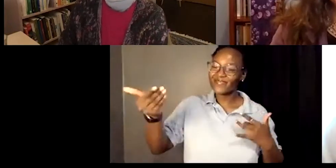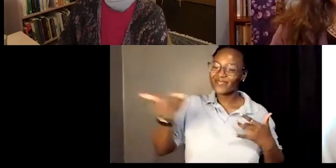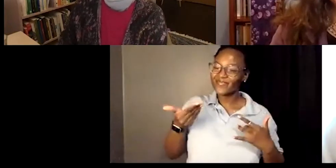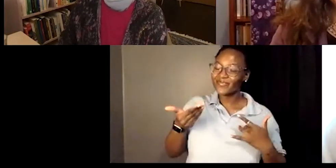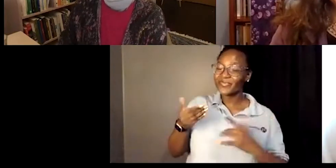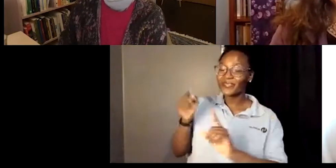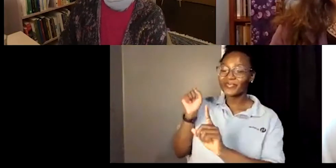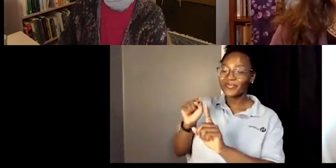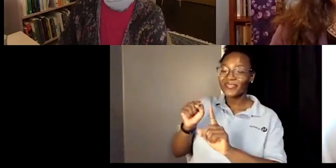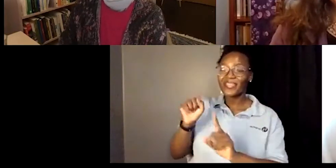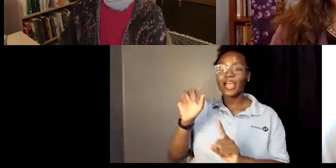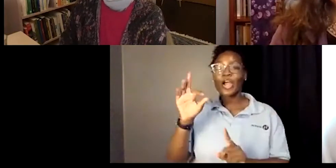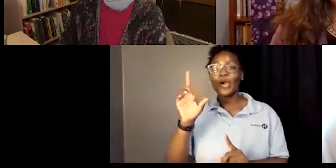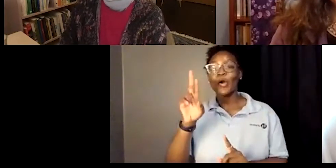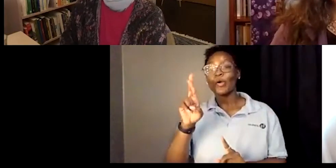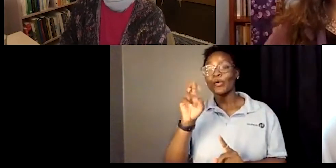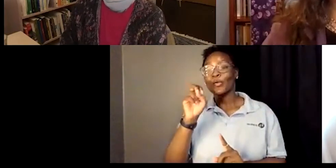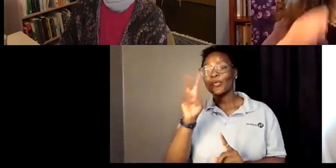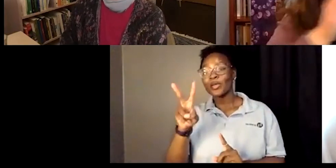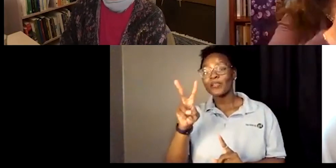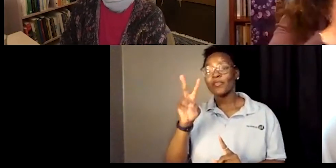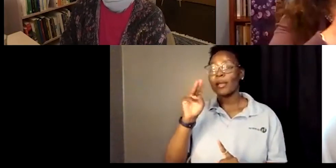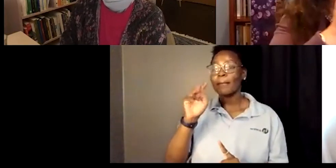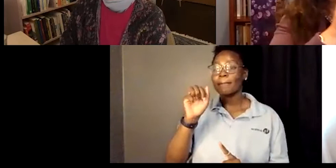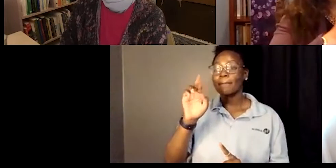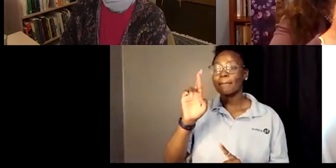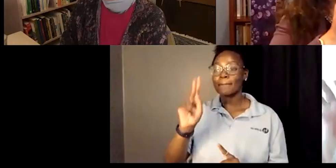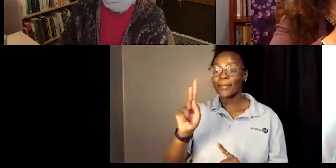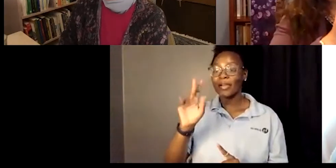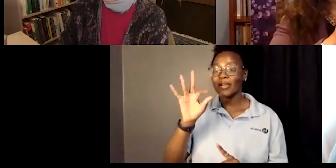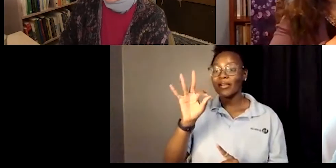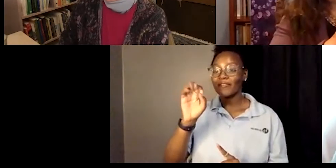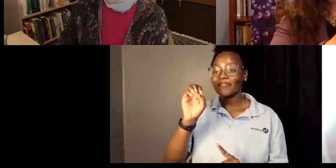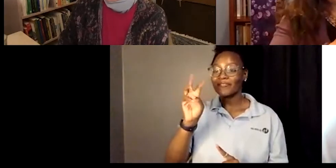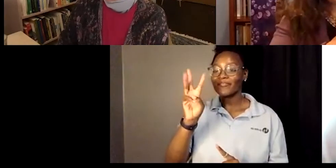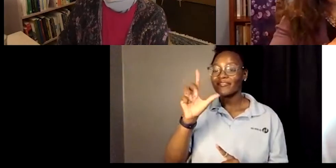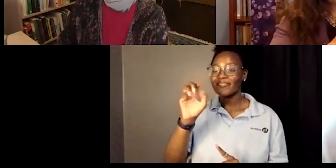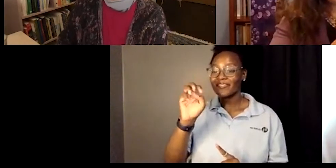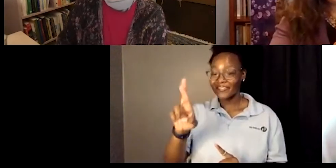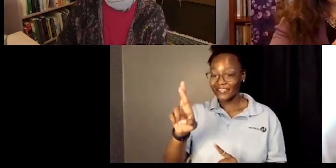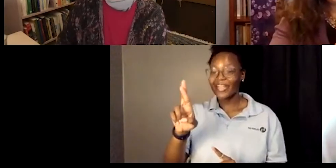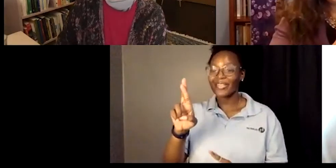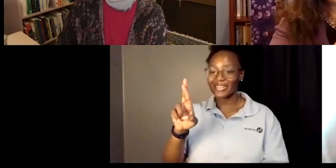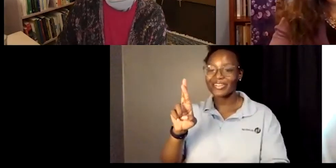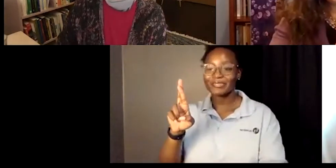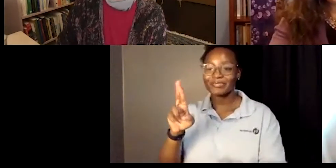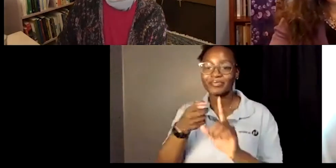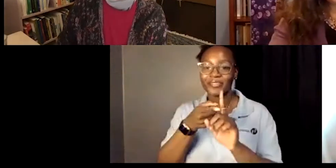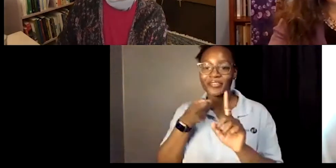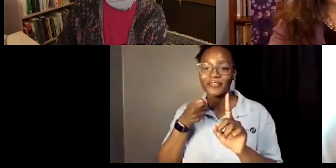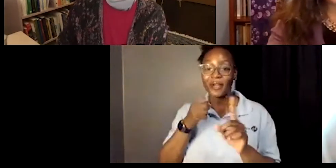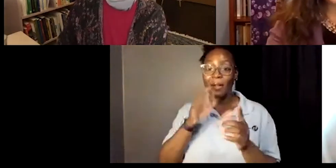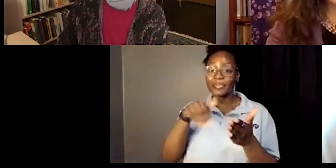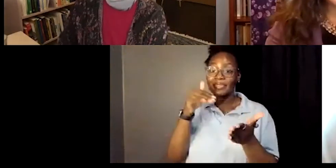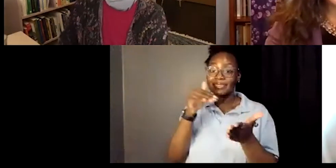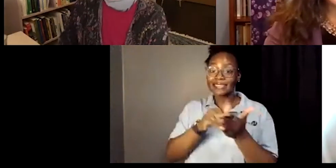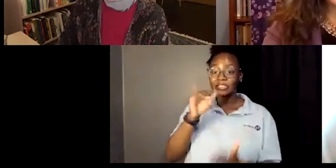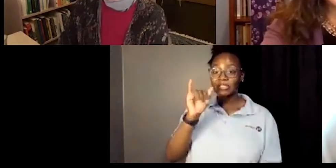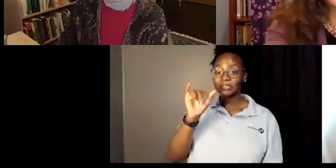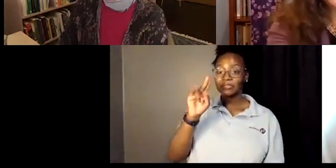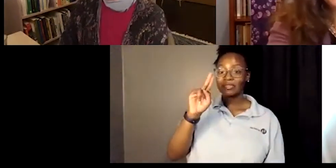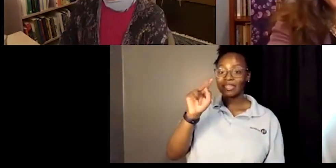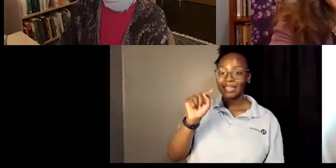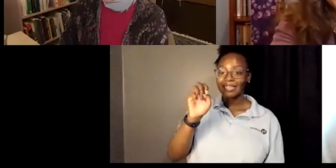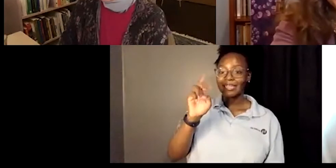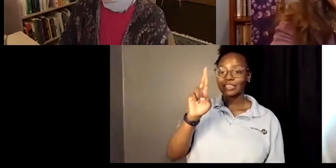welcome Reverend Mark Fowler from the Tannenbaum Center for Interreligious Understanding. Thank you for being here.